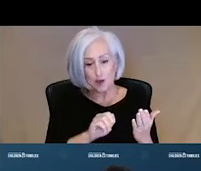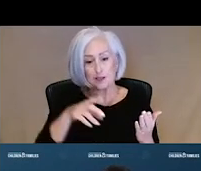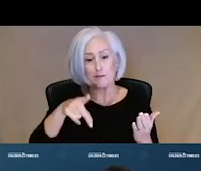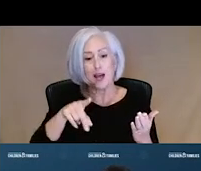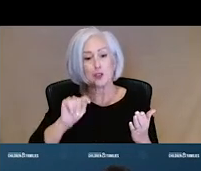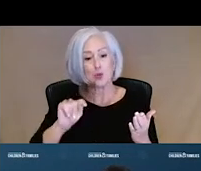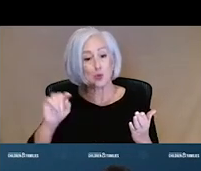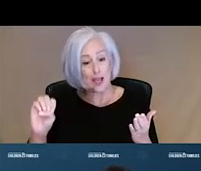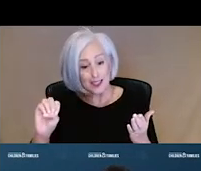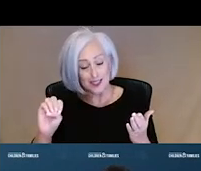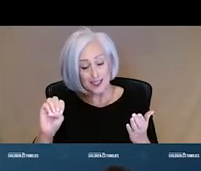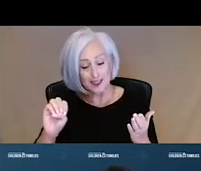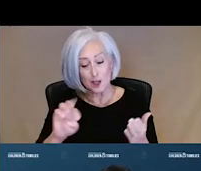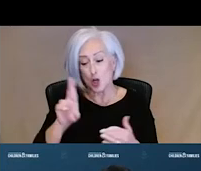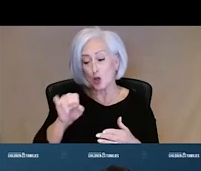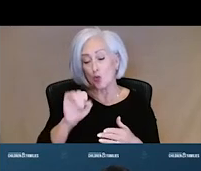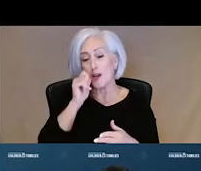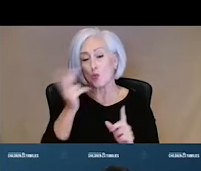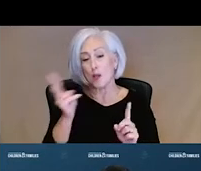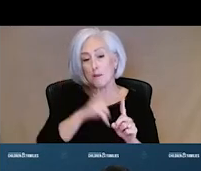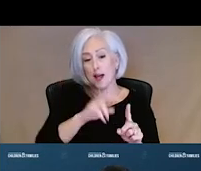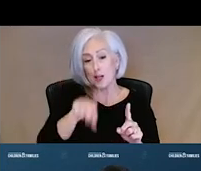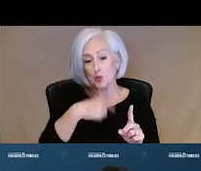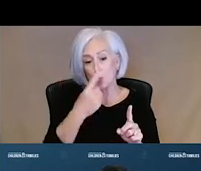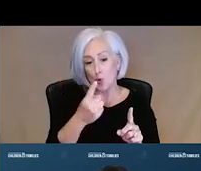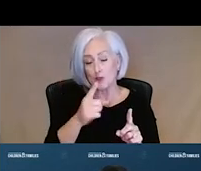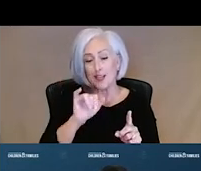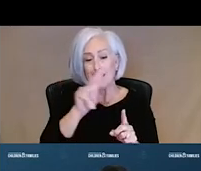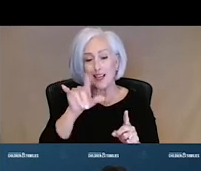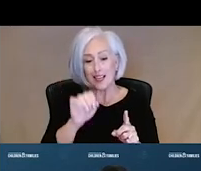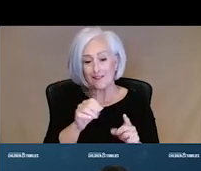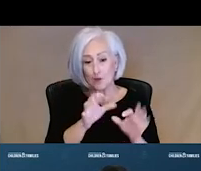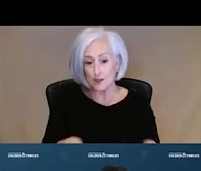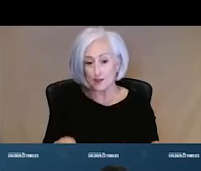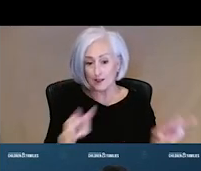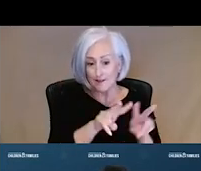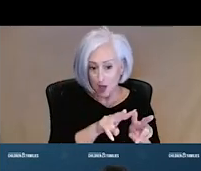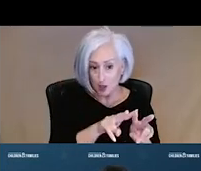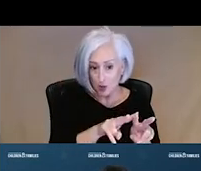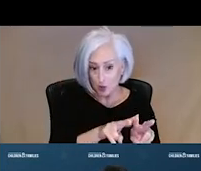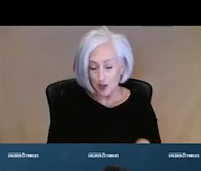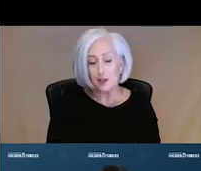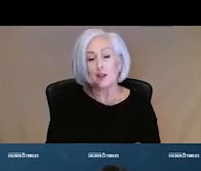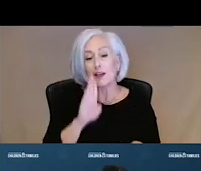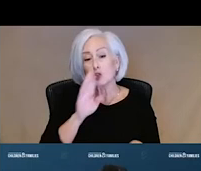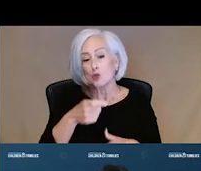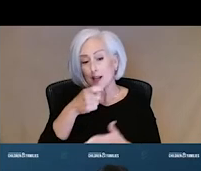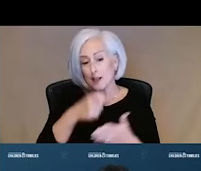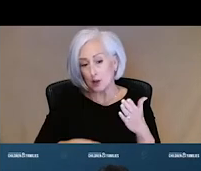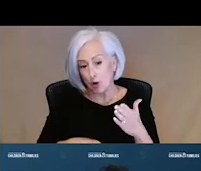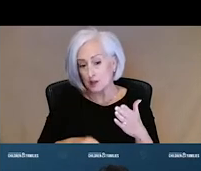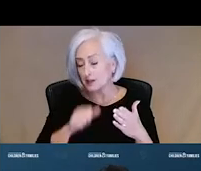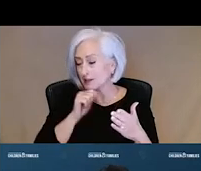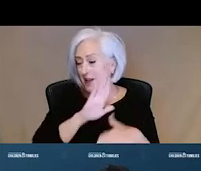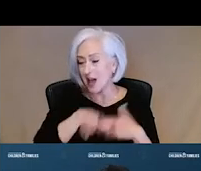only to the invoiced value of the applicable direct cost base and not to all direct